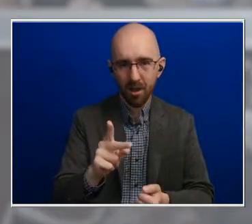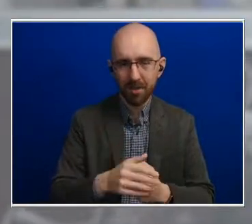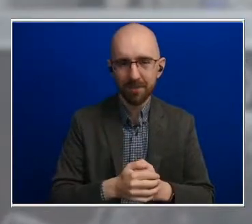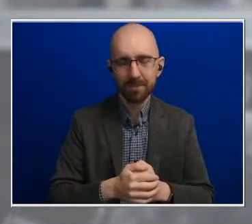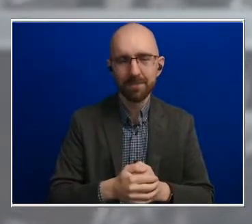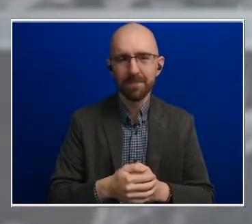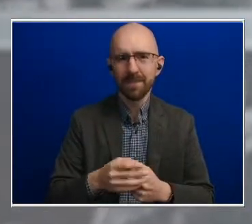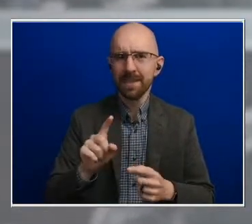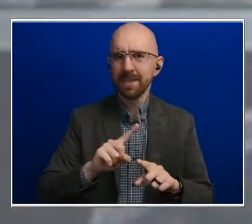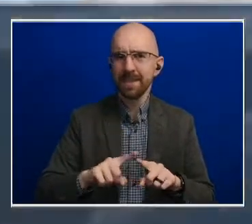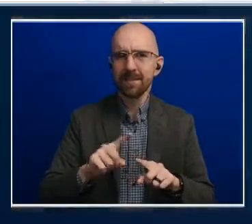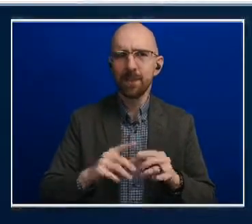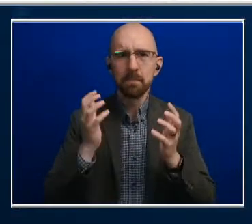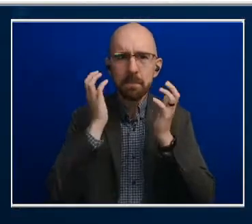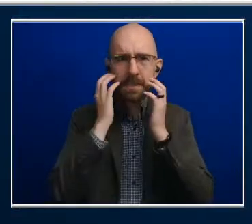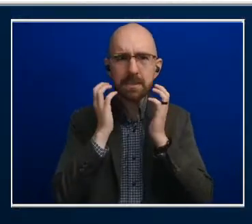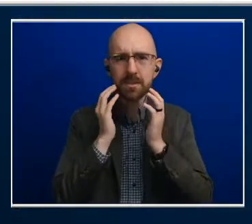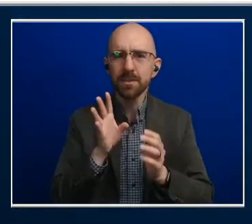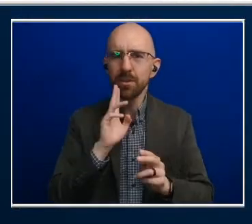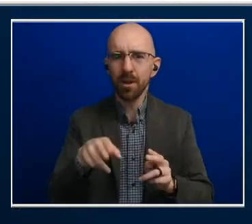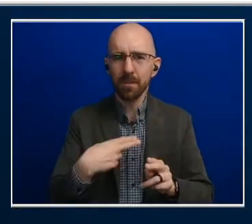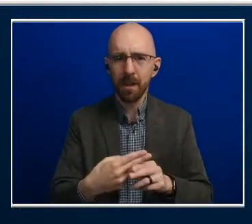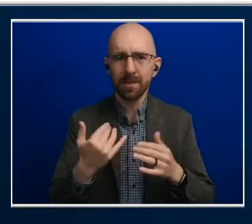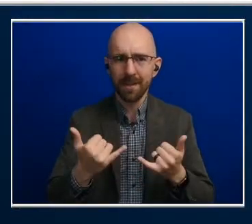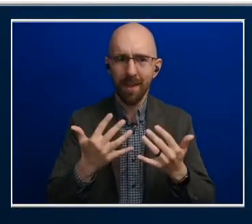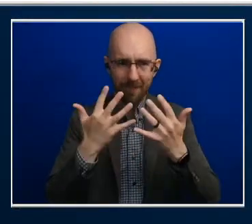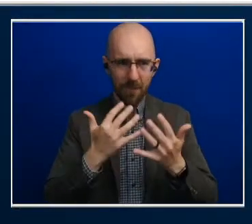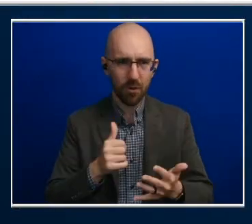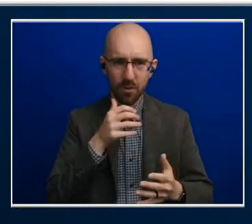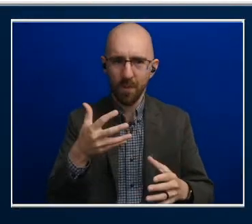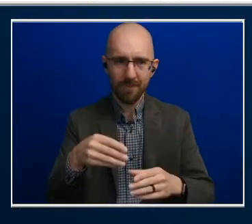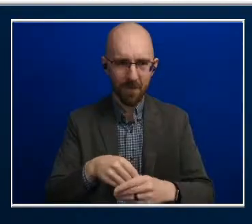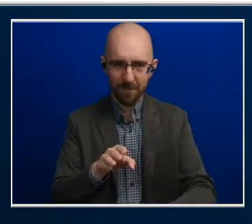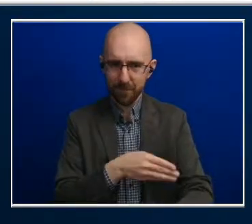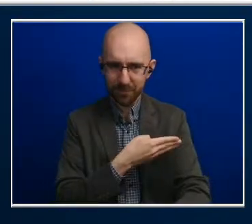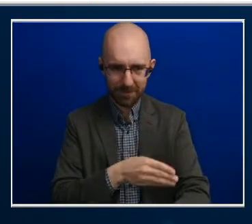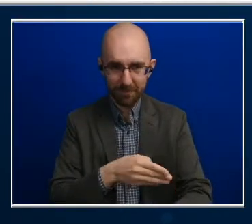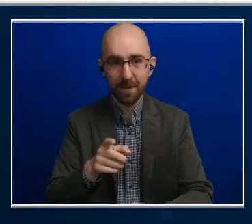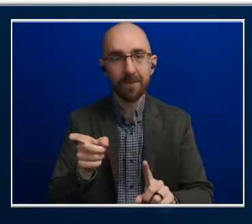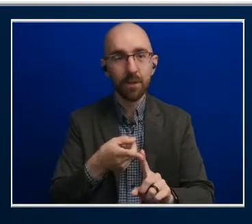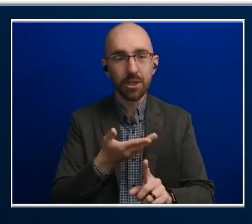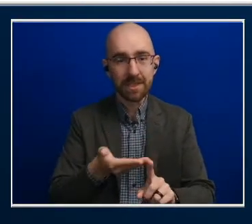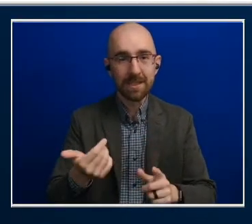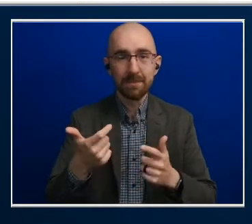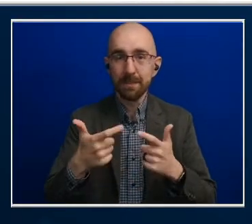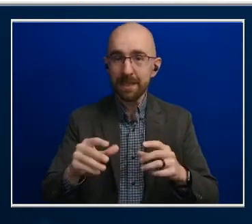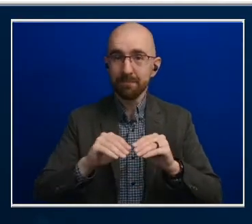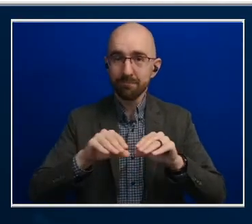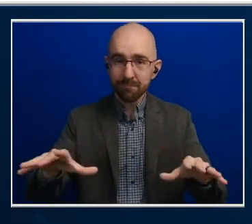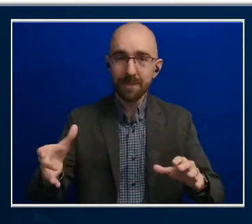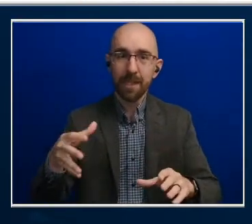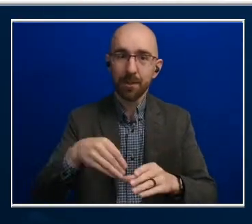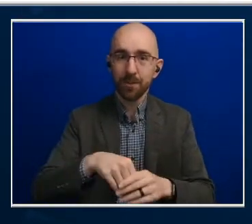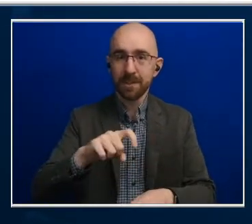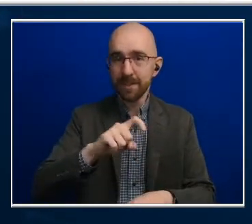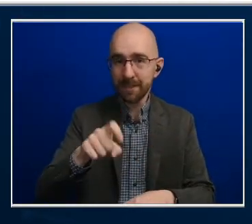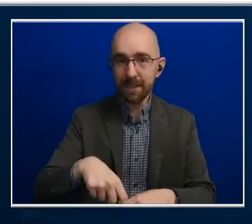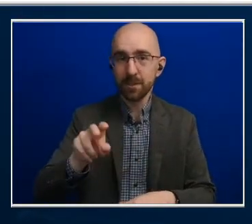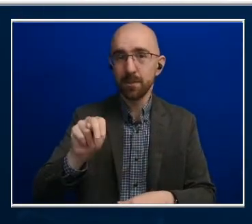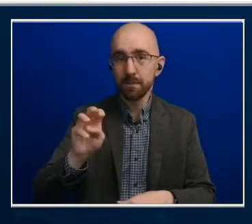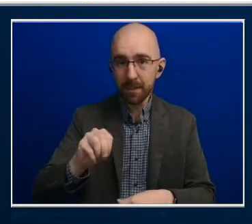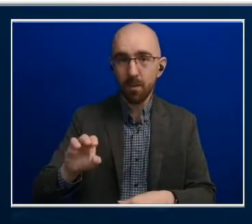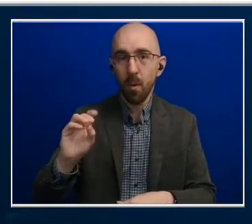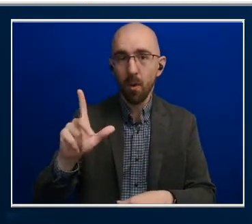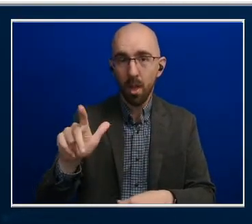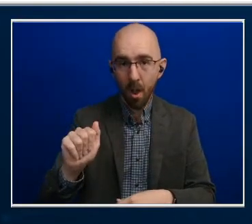talk about today, and unfortunately they don't involve music. First, the big outbreak includes Texas, New Mexico, Oklahoma, and